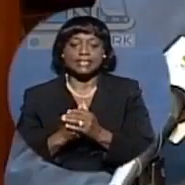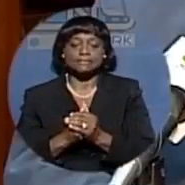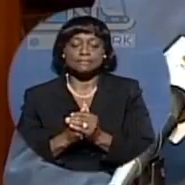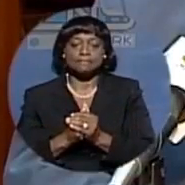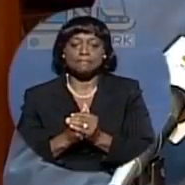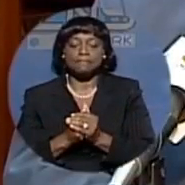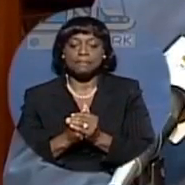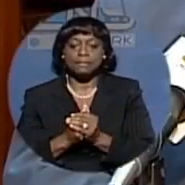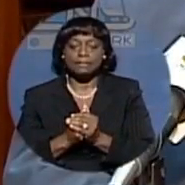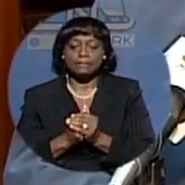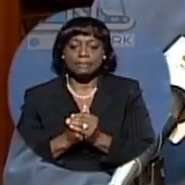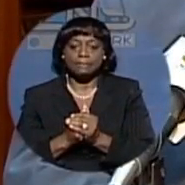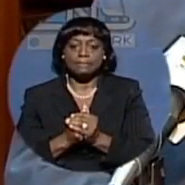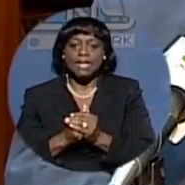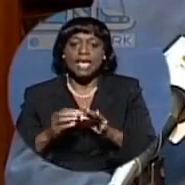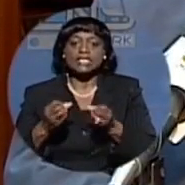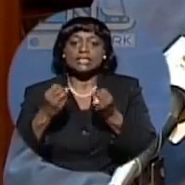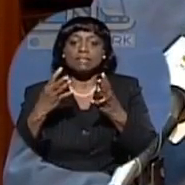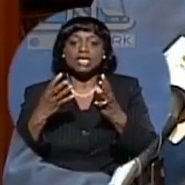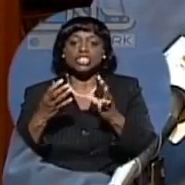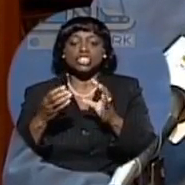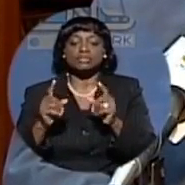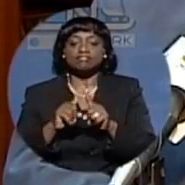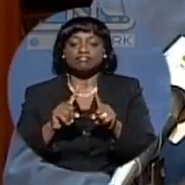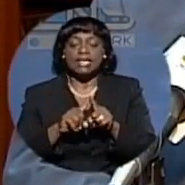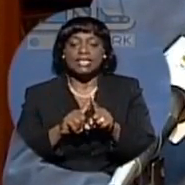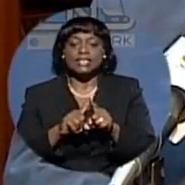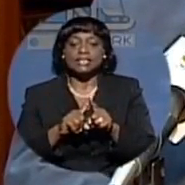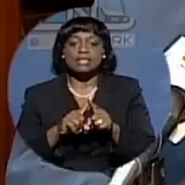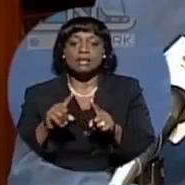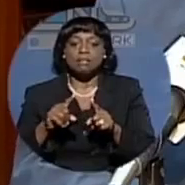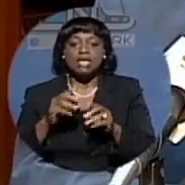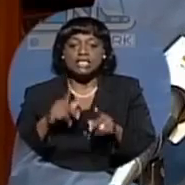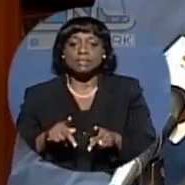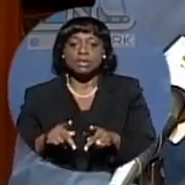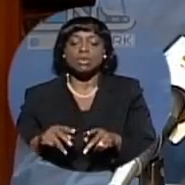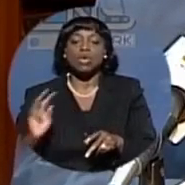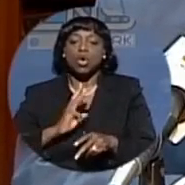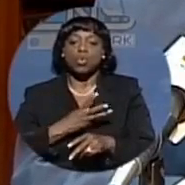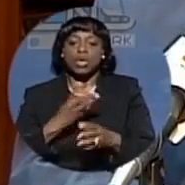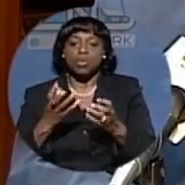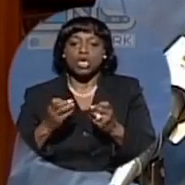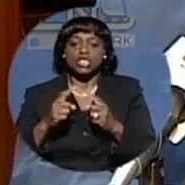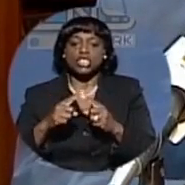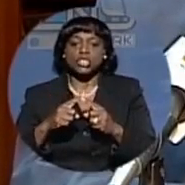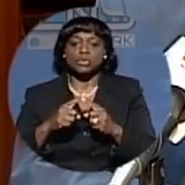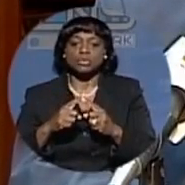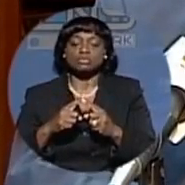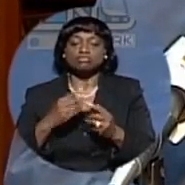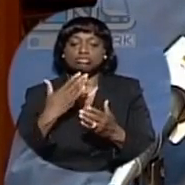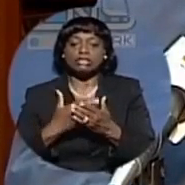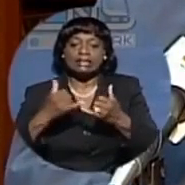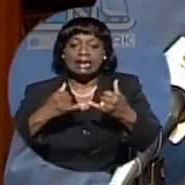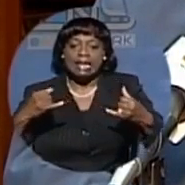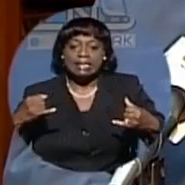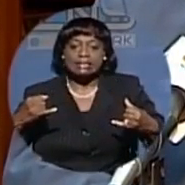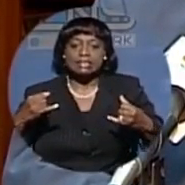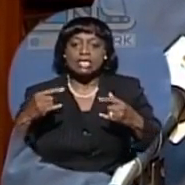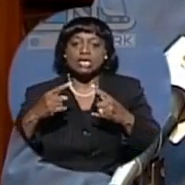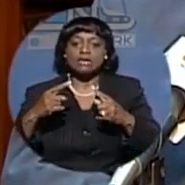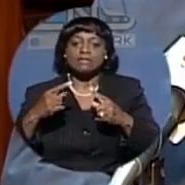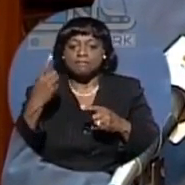As much as practicable, we'd like to have defined lines that persons can actually